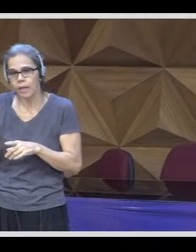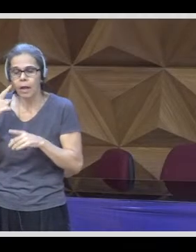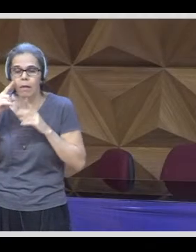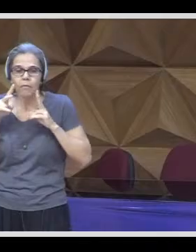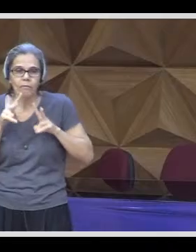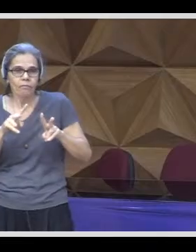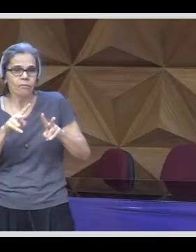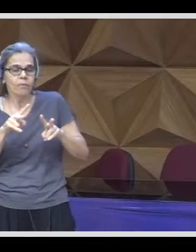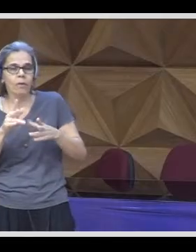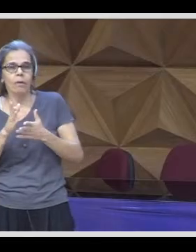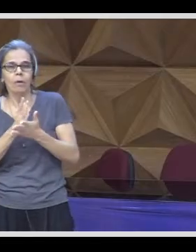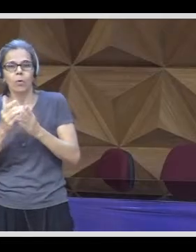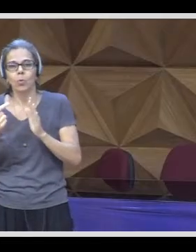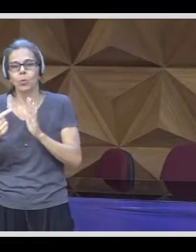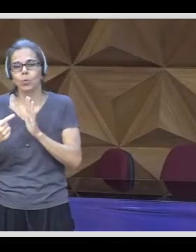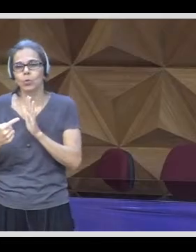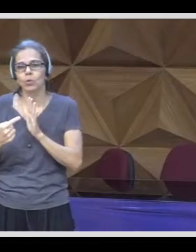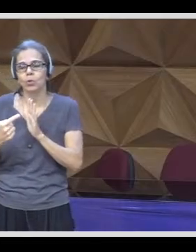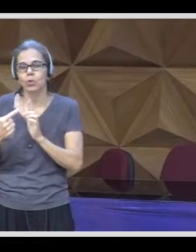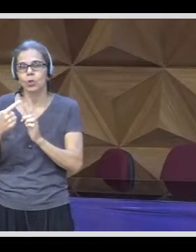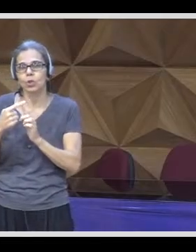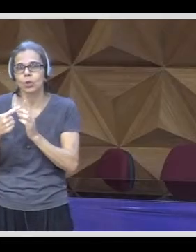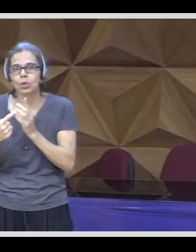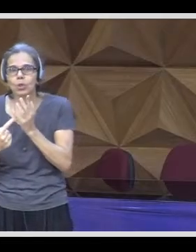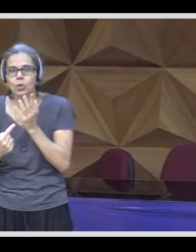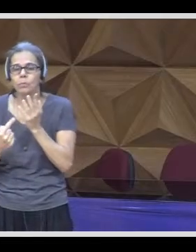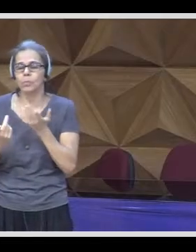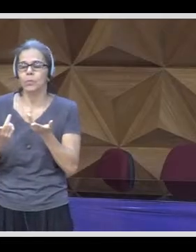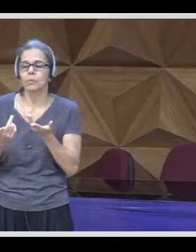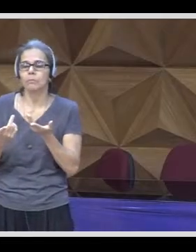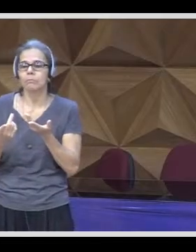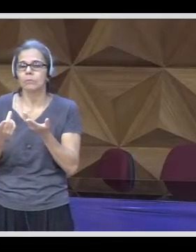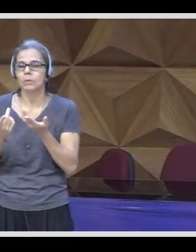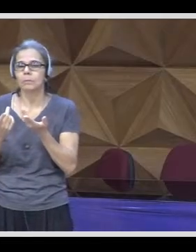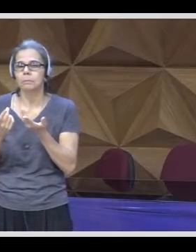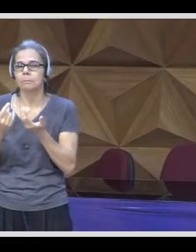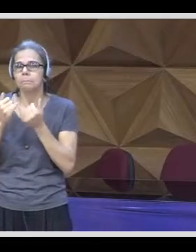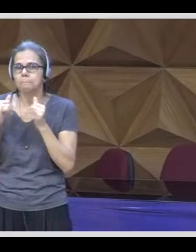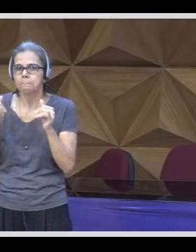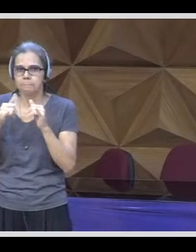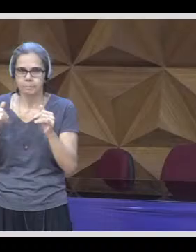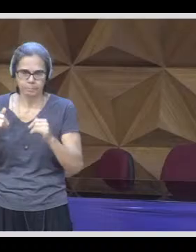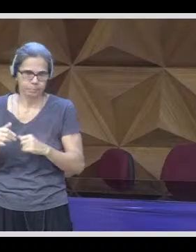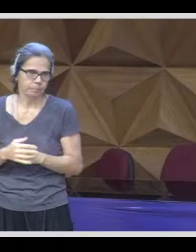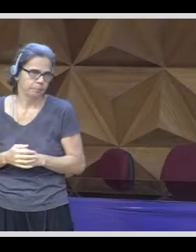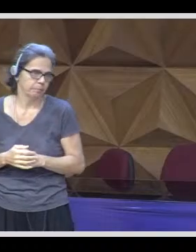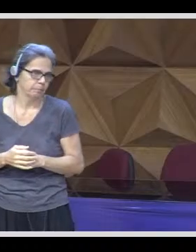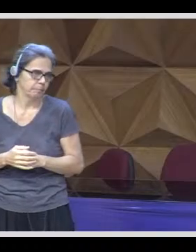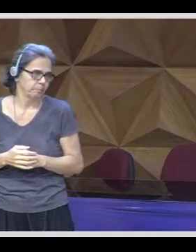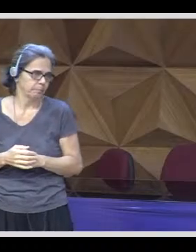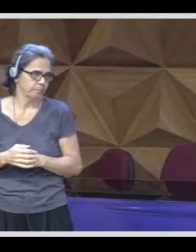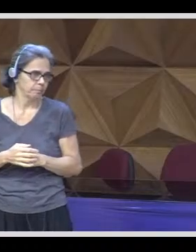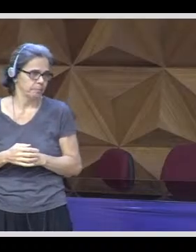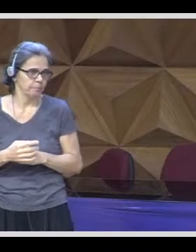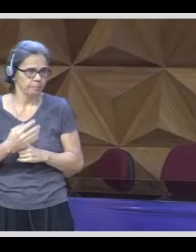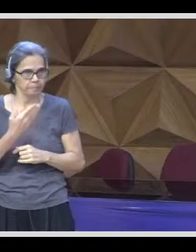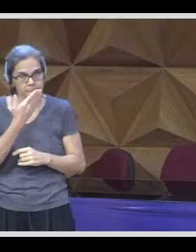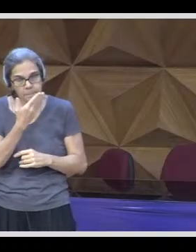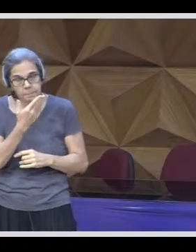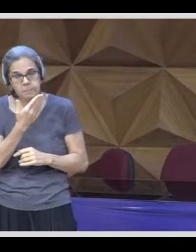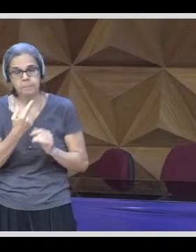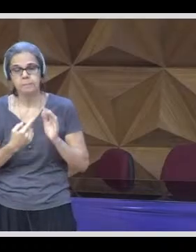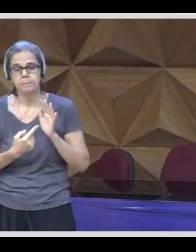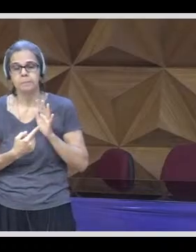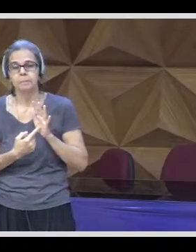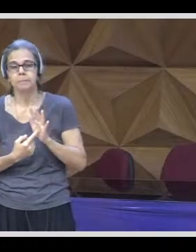Twitch. And what did we do? Okay, so we used the API of the platform to